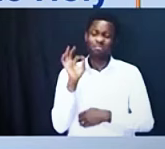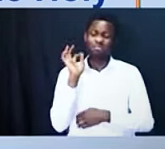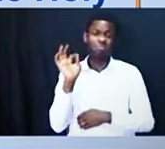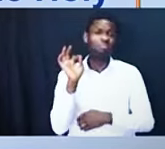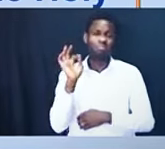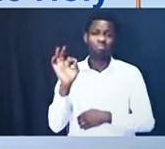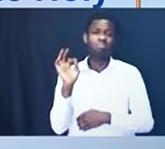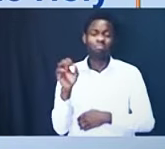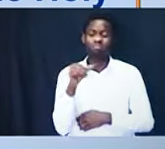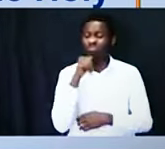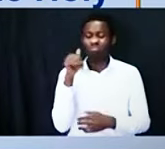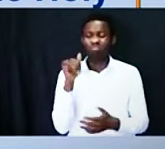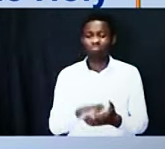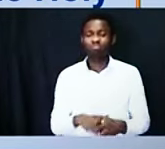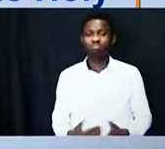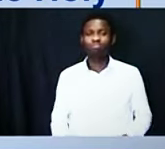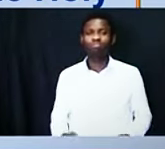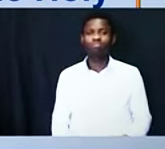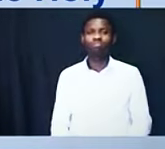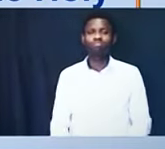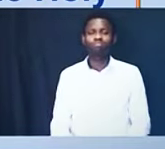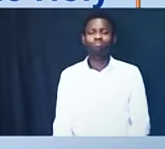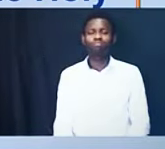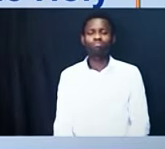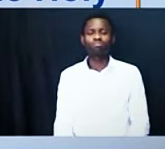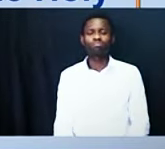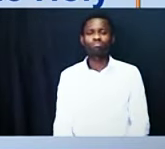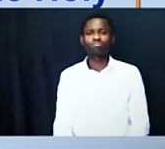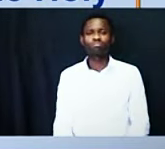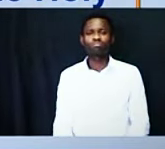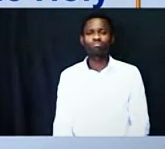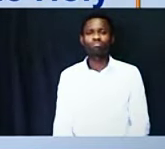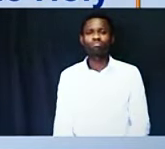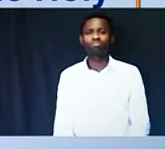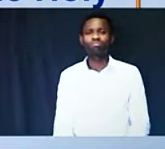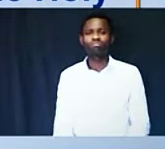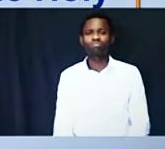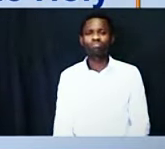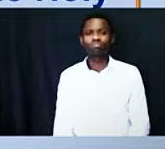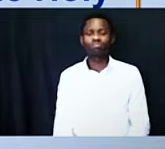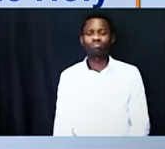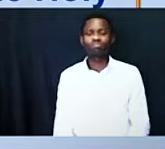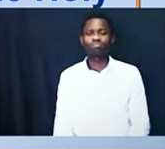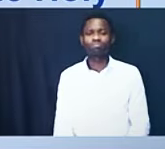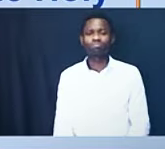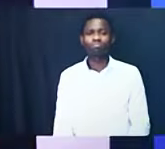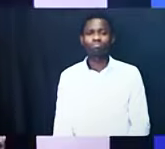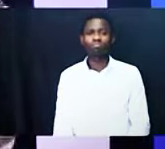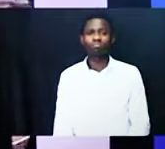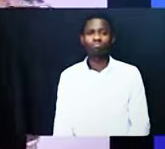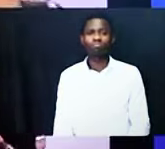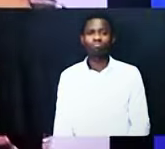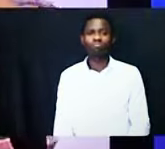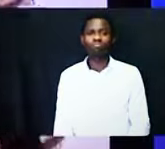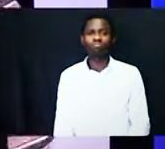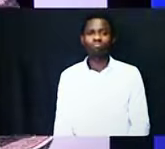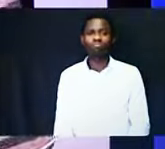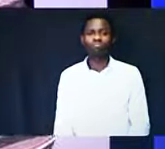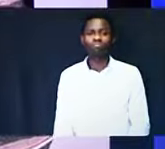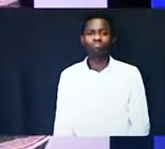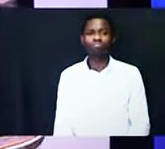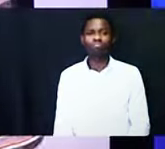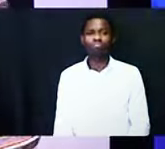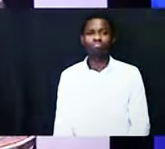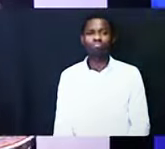See, these days when you are teaching and people who have studied logic, have written a lot of dissertations and